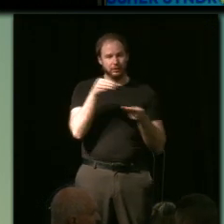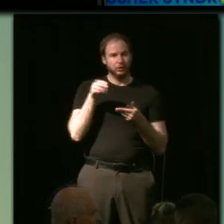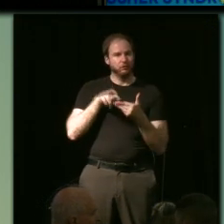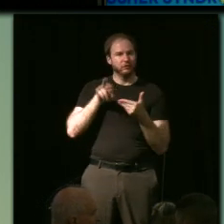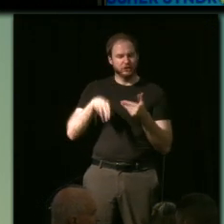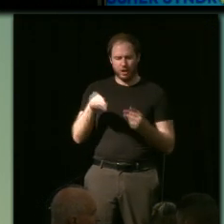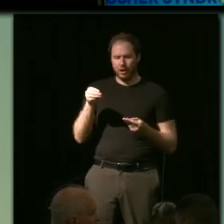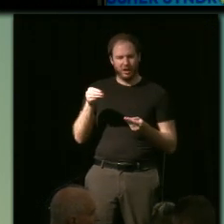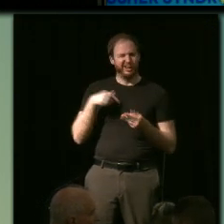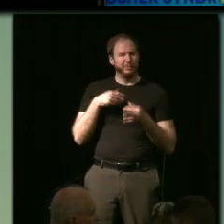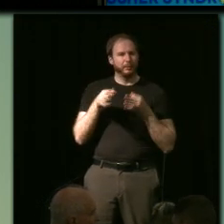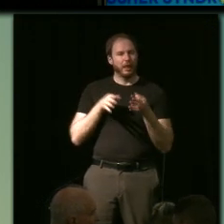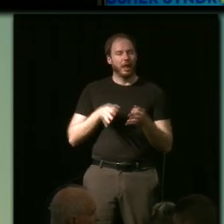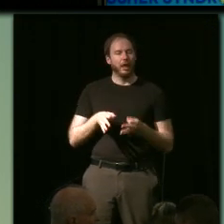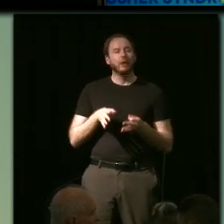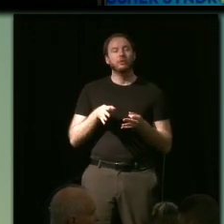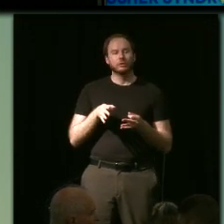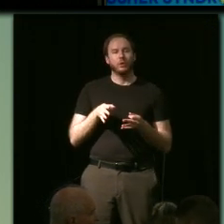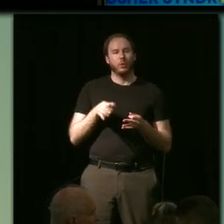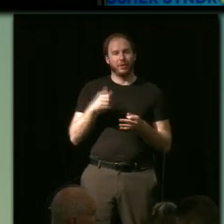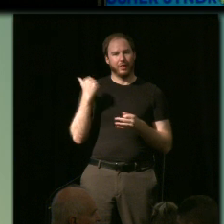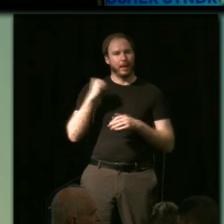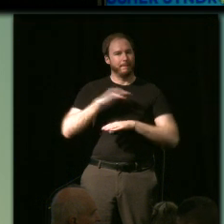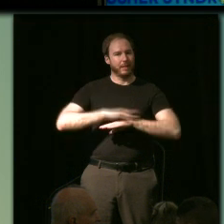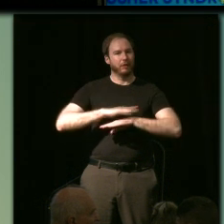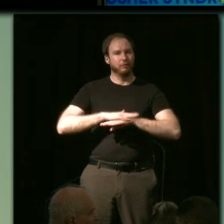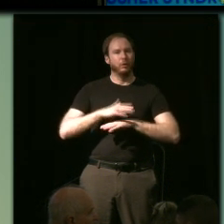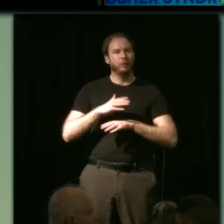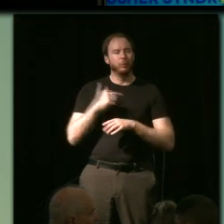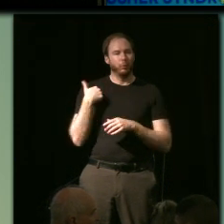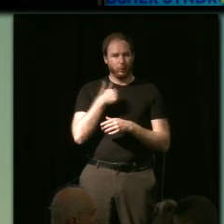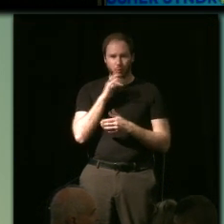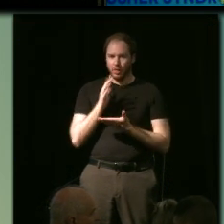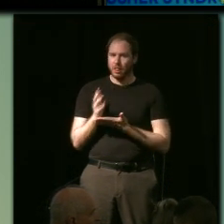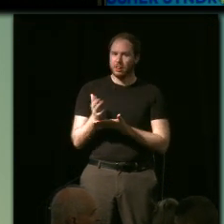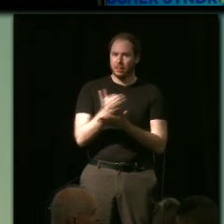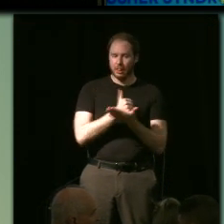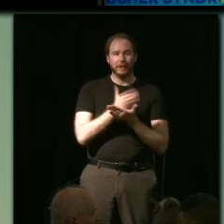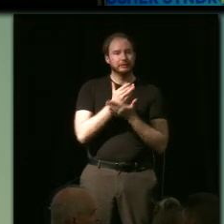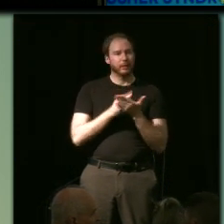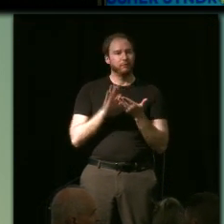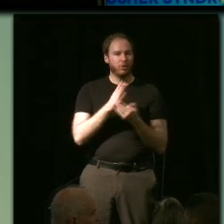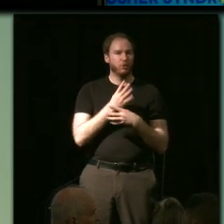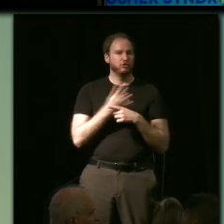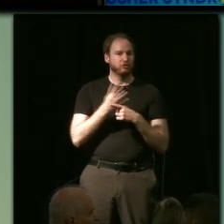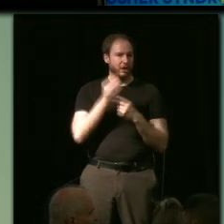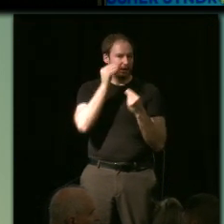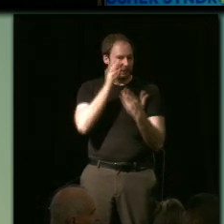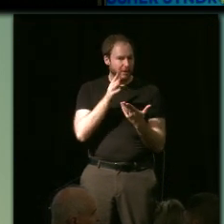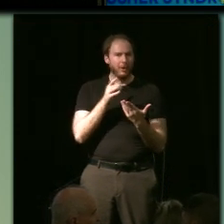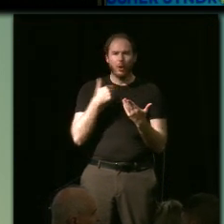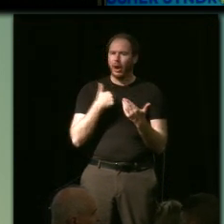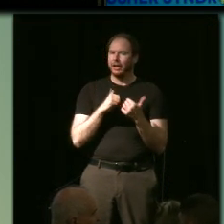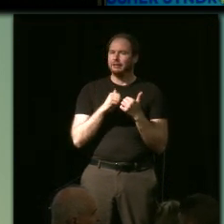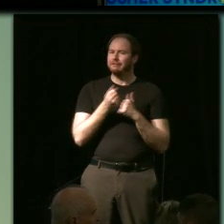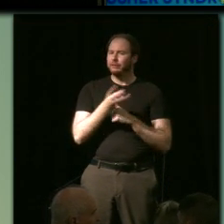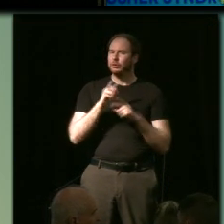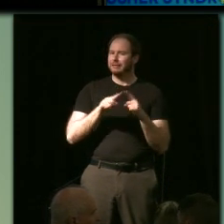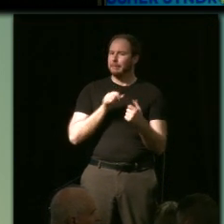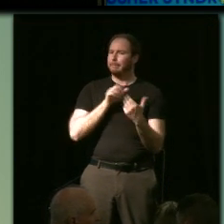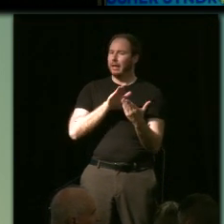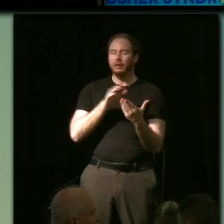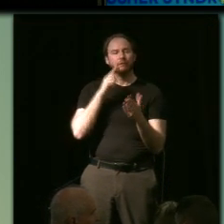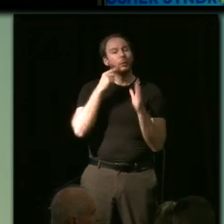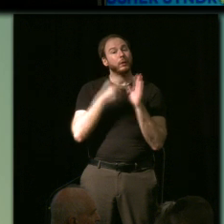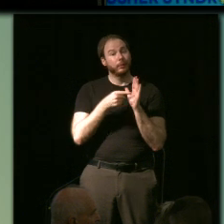we, within the platform, we do collect genetic data in a number of different ways. We ask that if